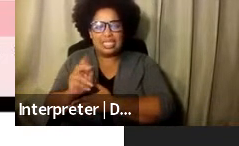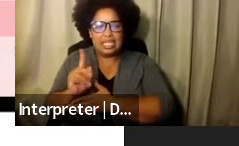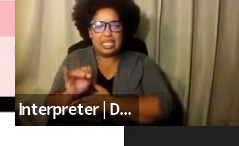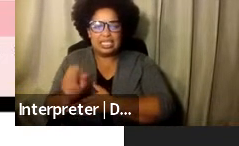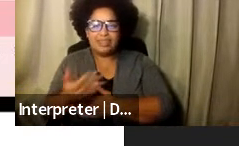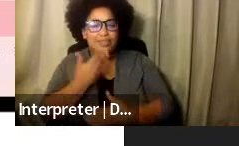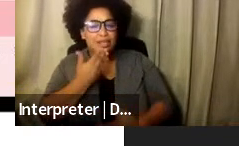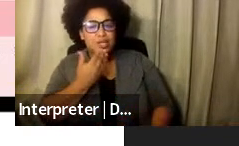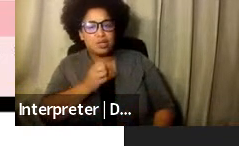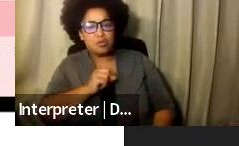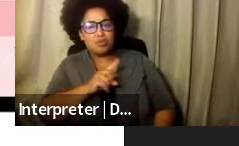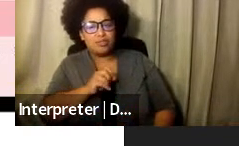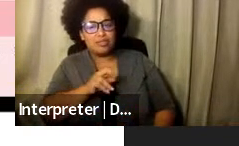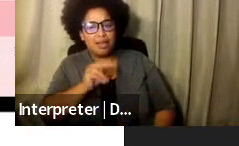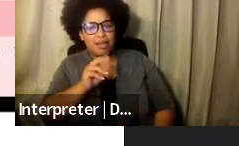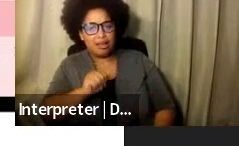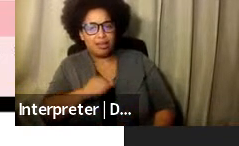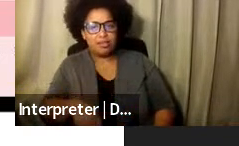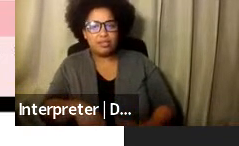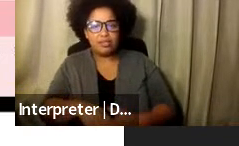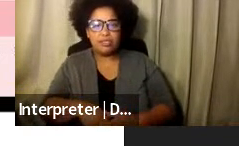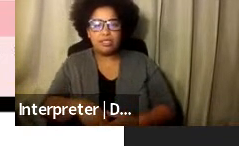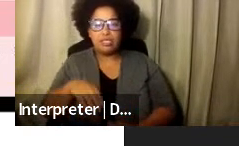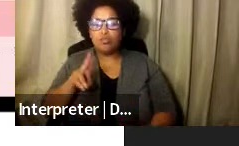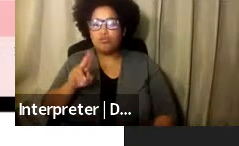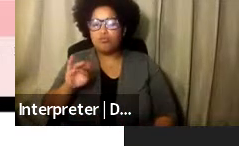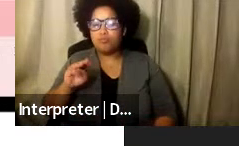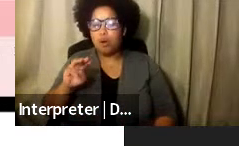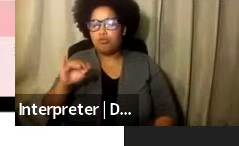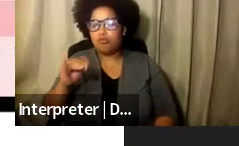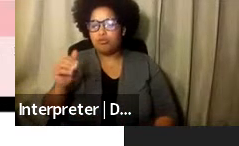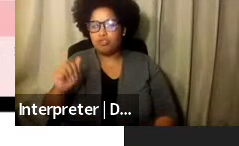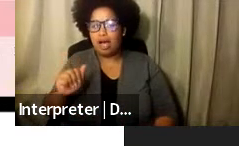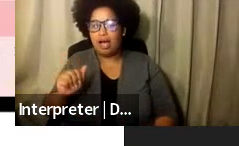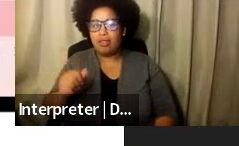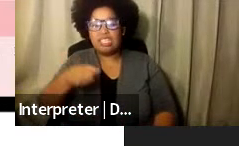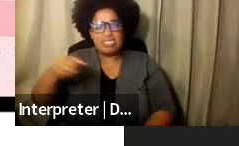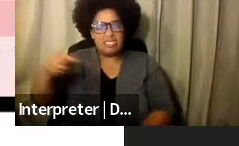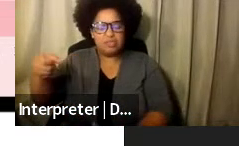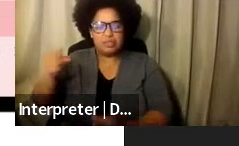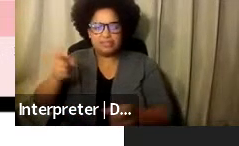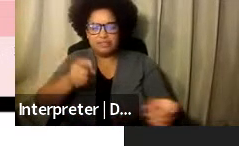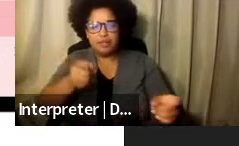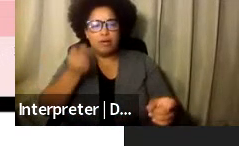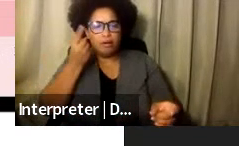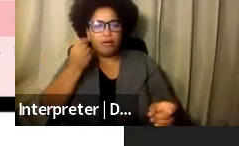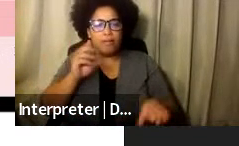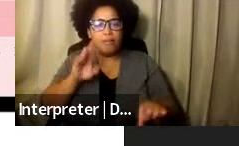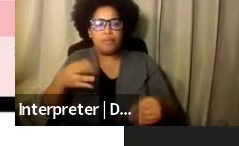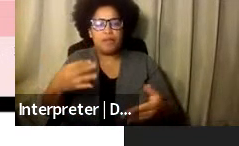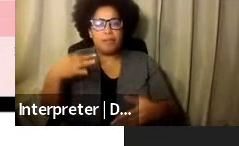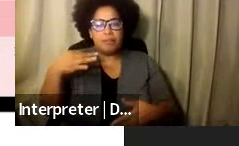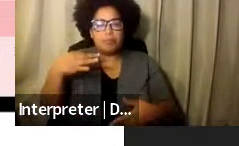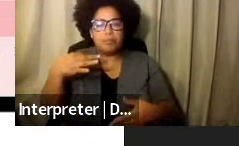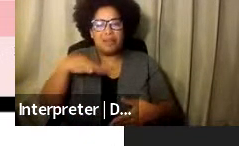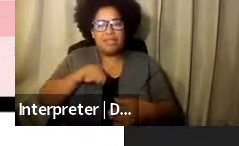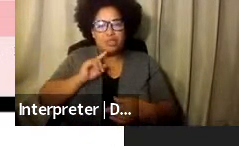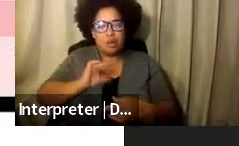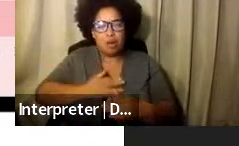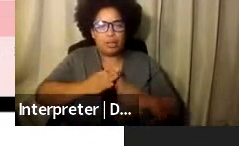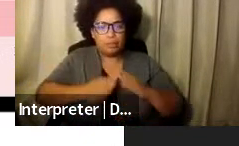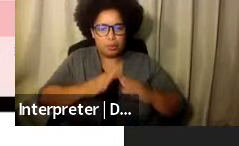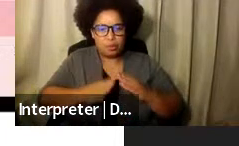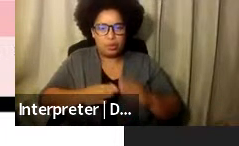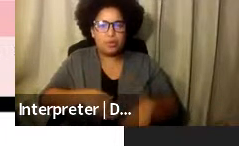Susanna. The Umoja hygiene kits have benefited our community by providing resources, including snacks,